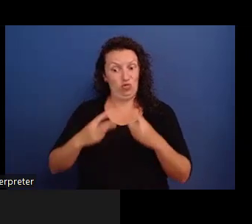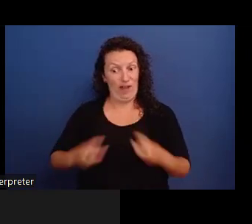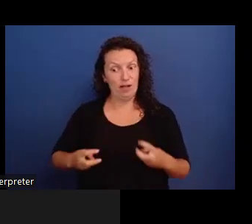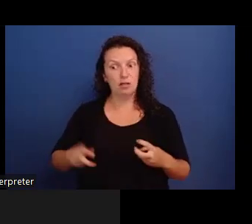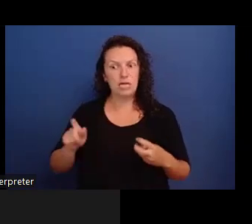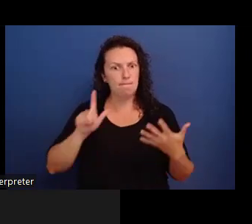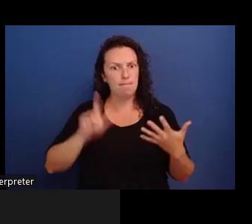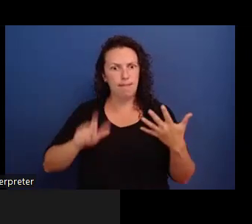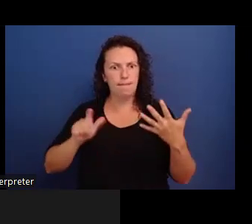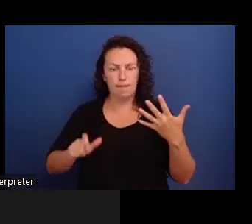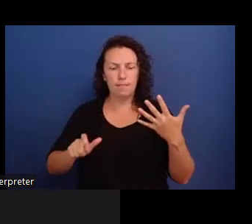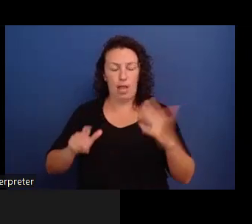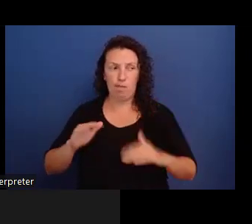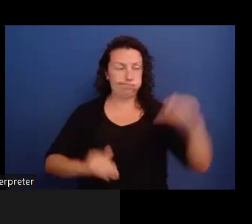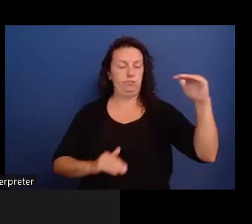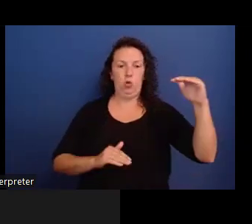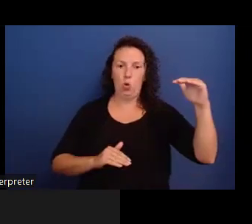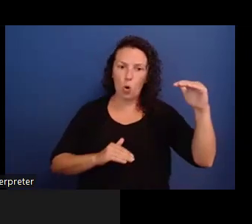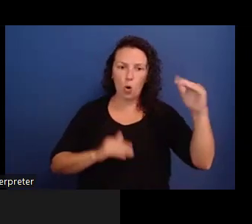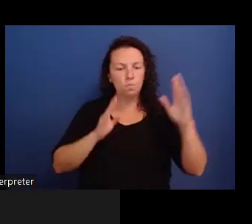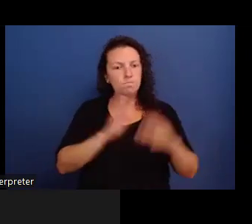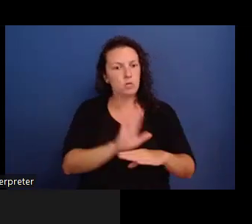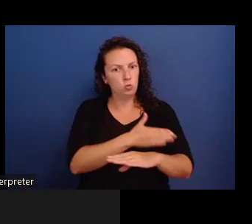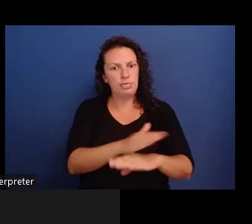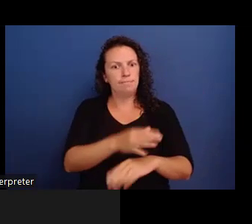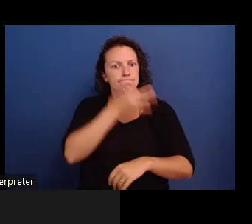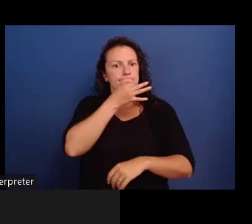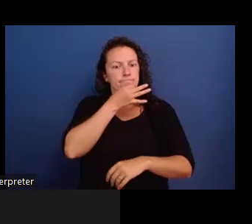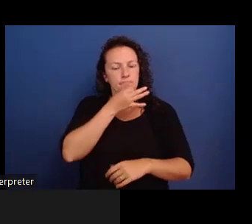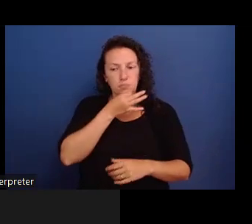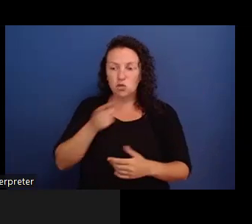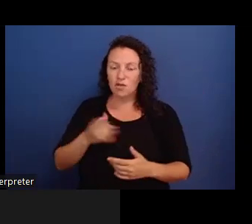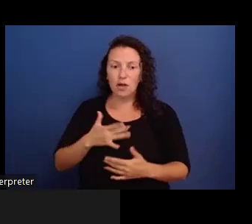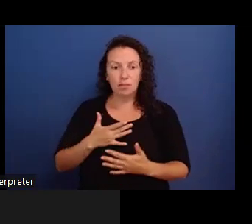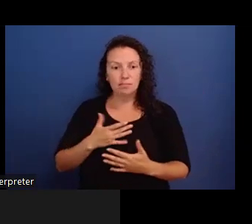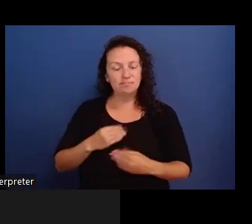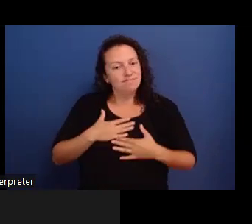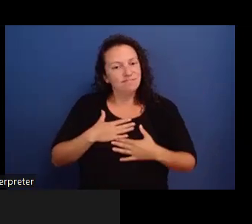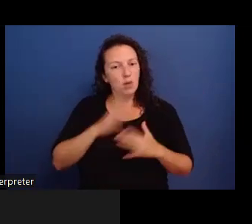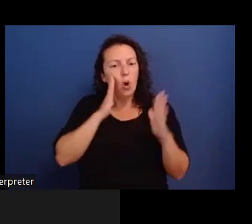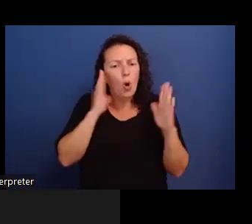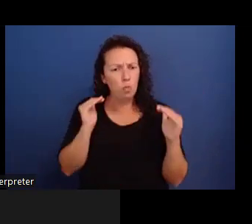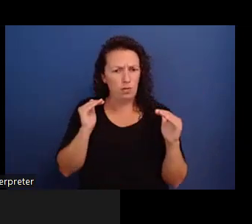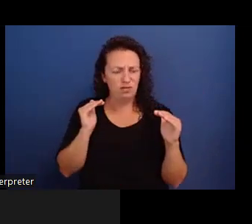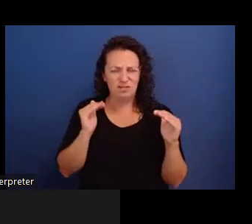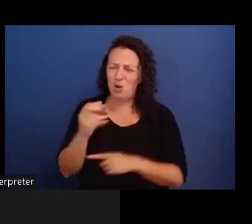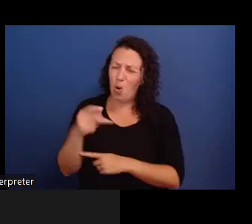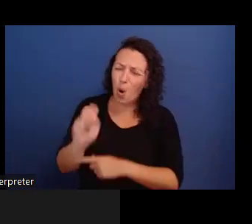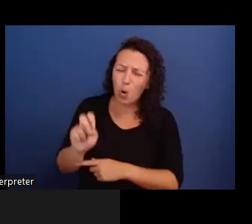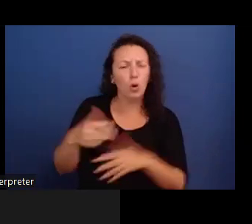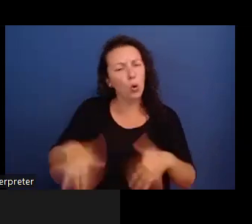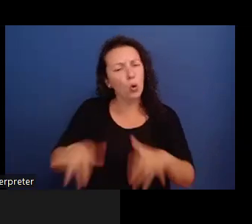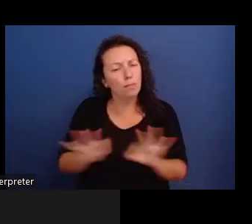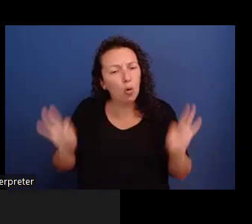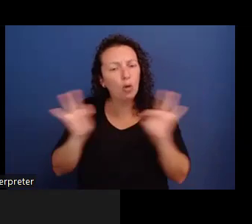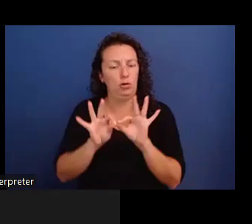strong. Mhm. And so that gave us some hope. And we always want hope when we're looking for work, because